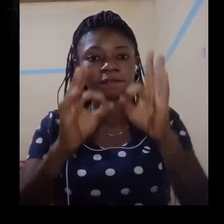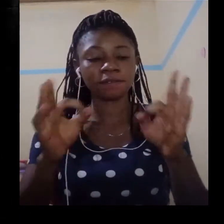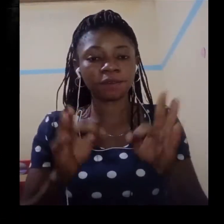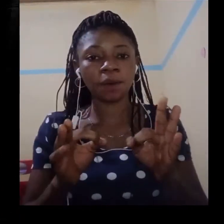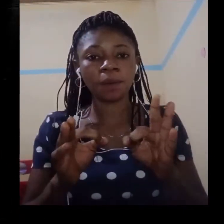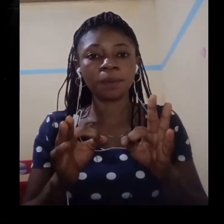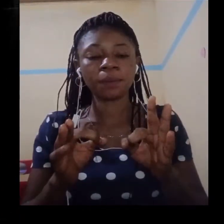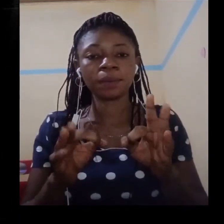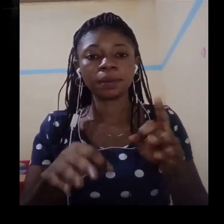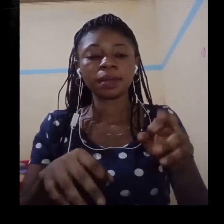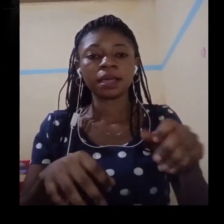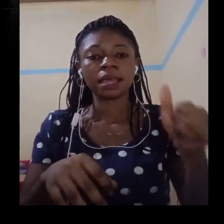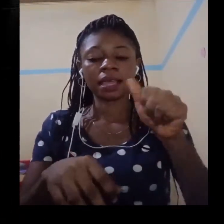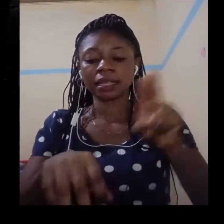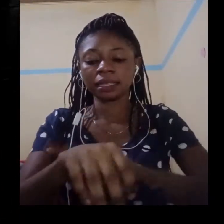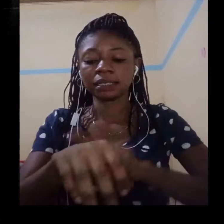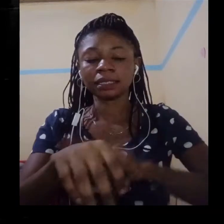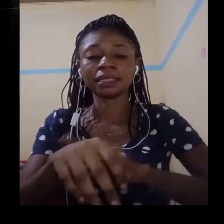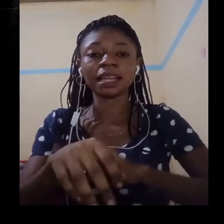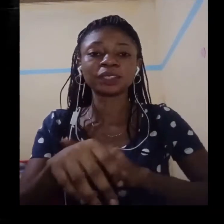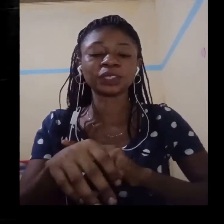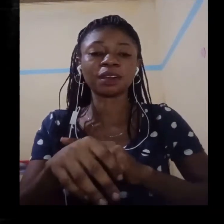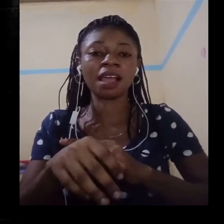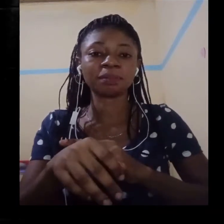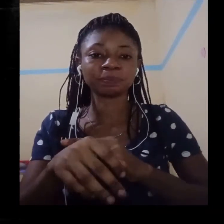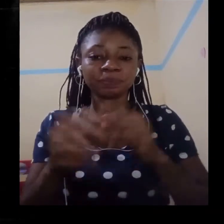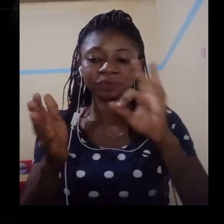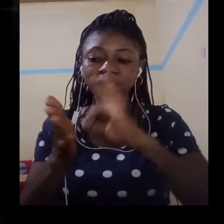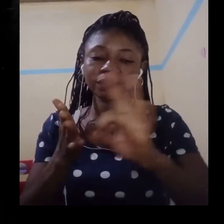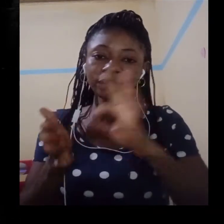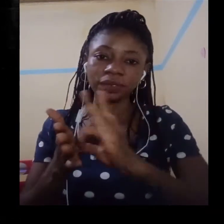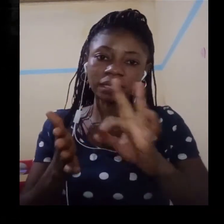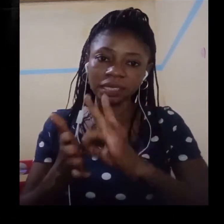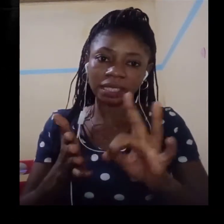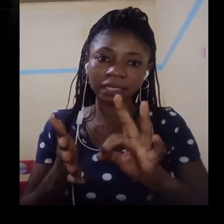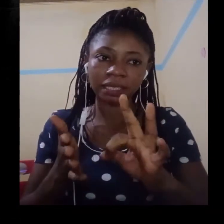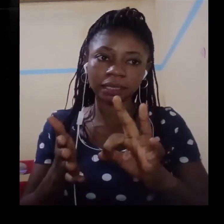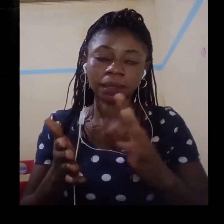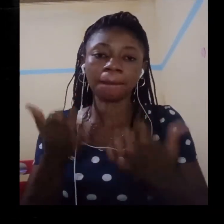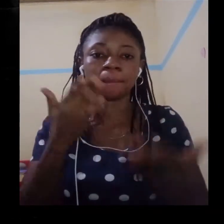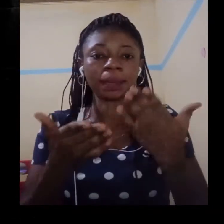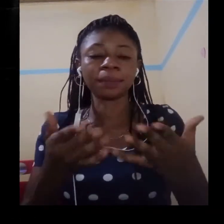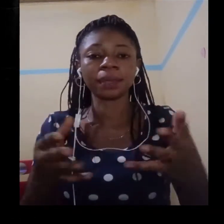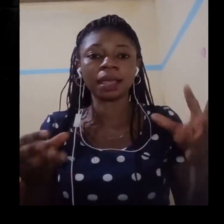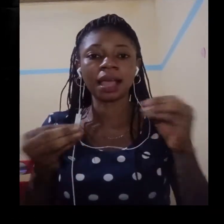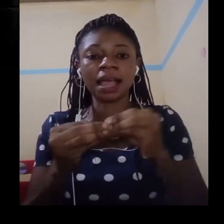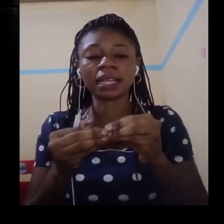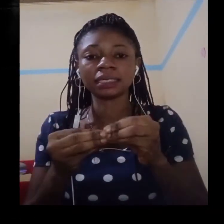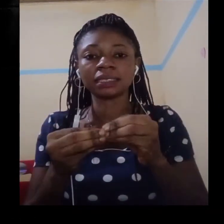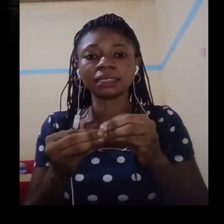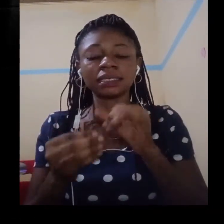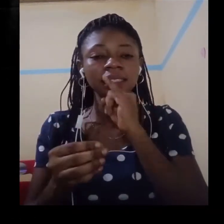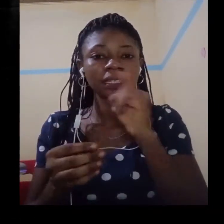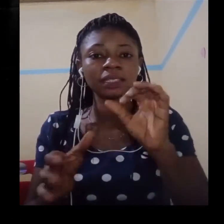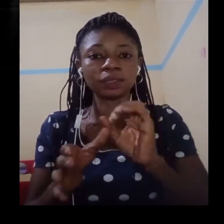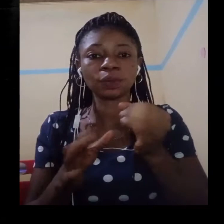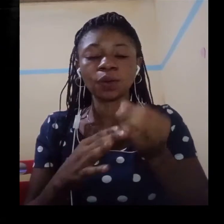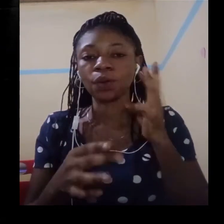make this form a natural sentence, like we added is and was to it,